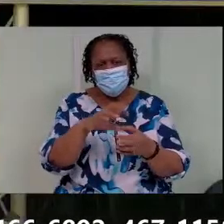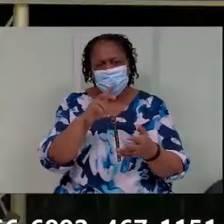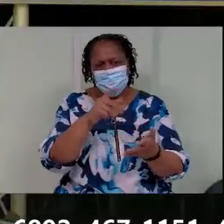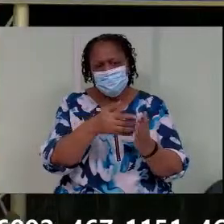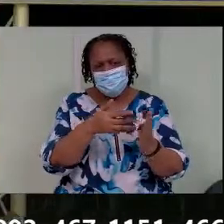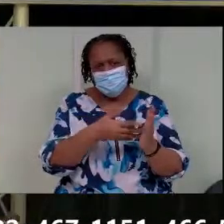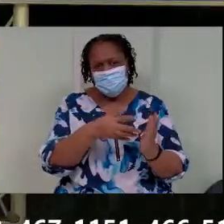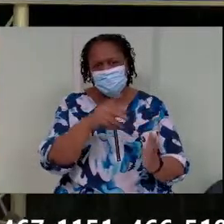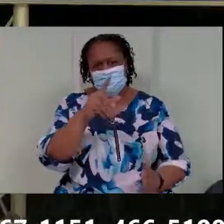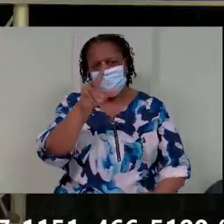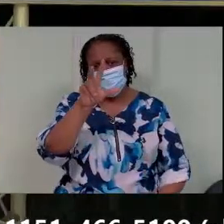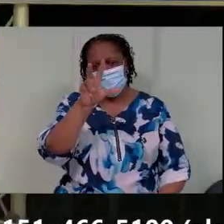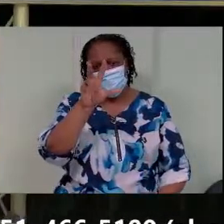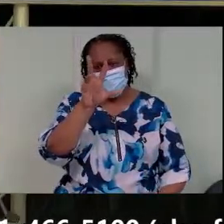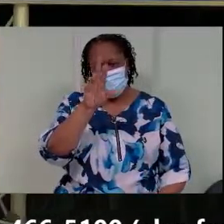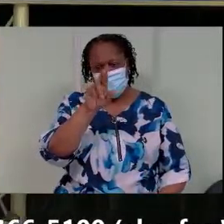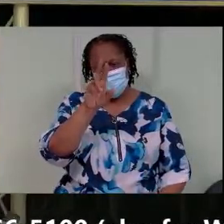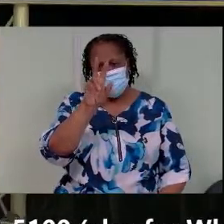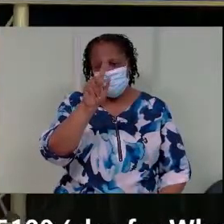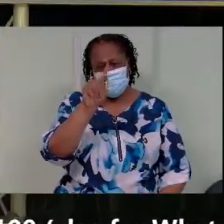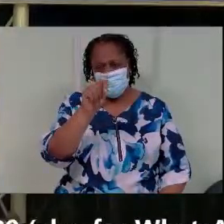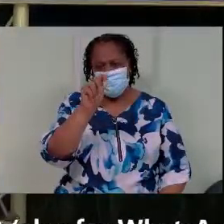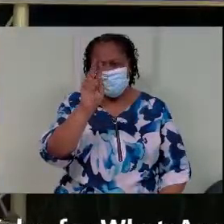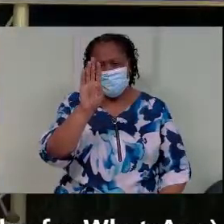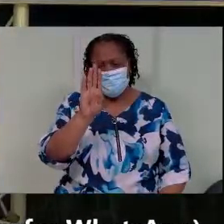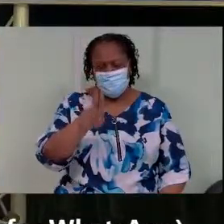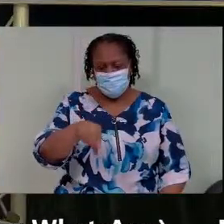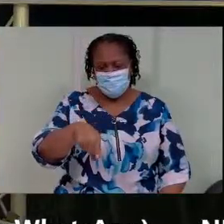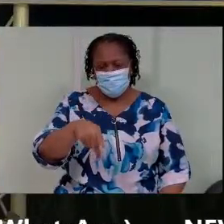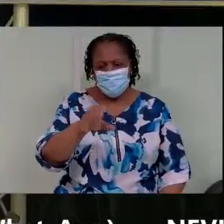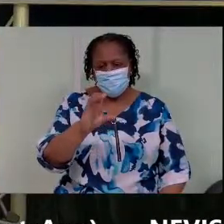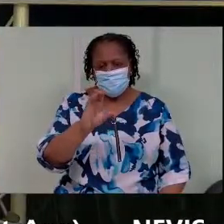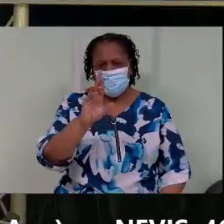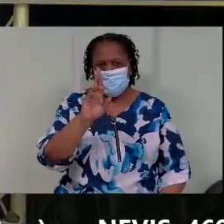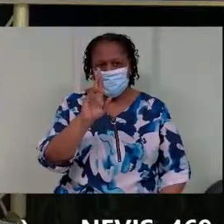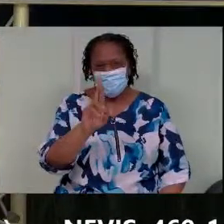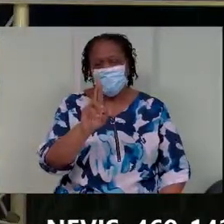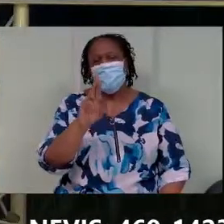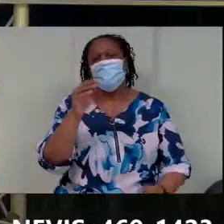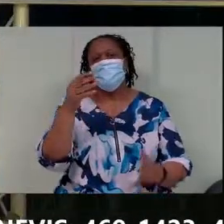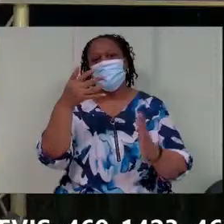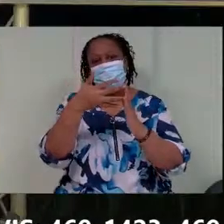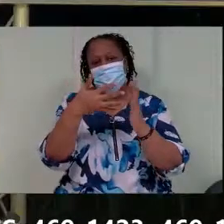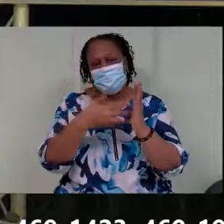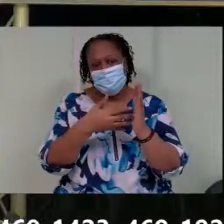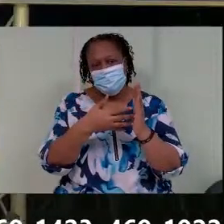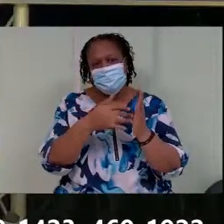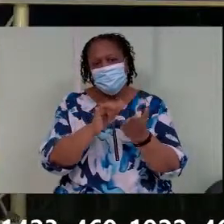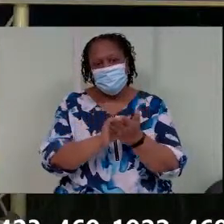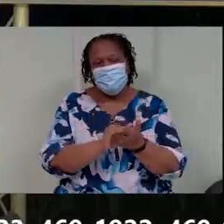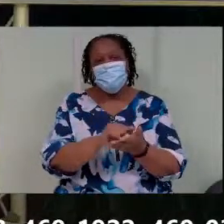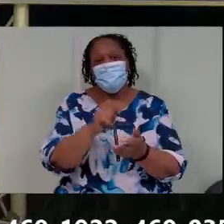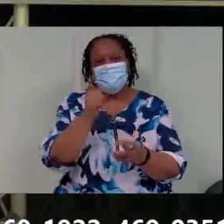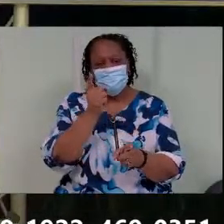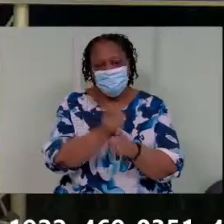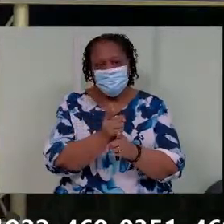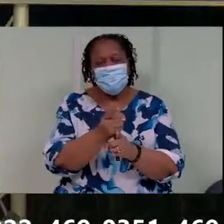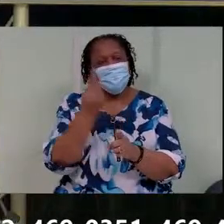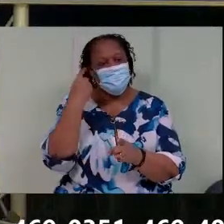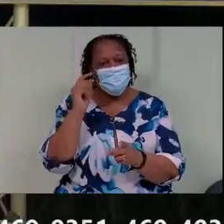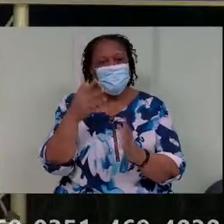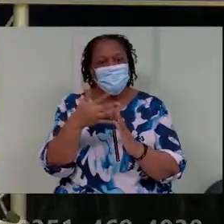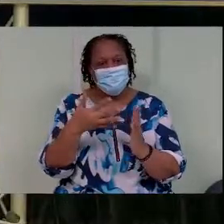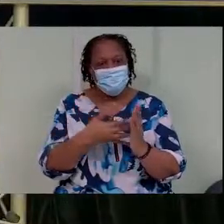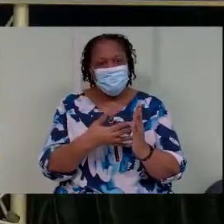RT-PCR molecular test remains the gold standard and the acceptable COVID-19 test